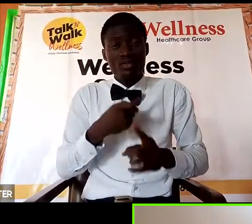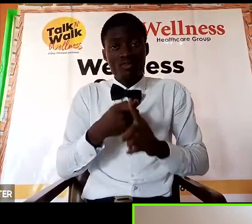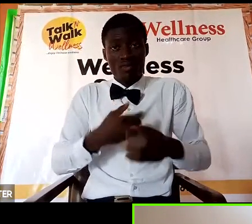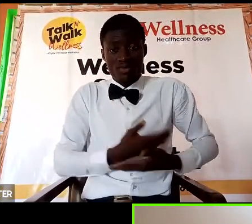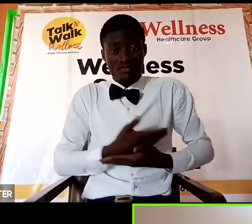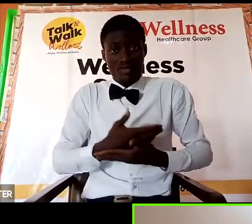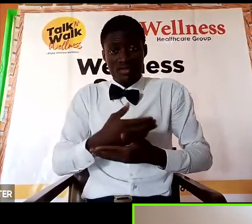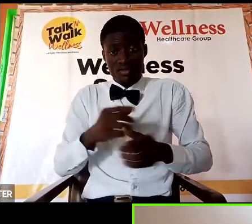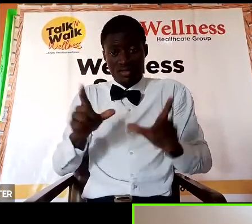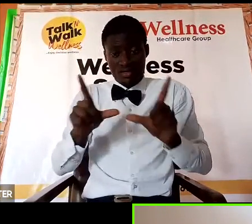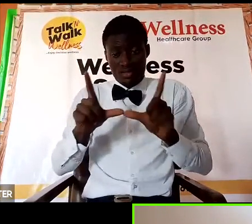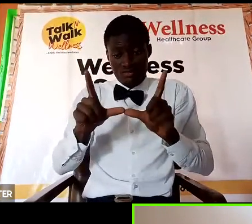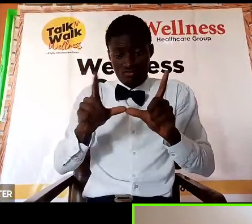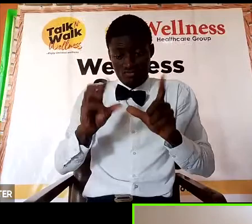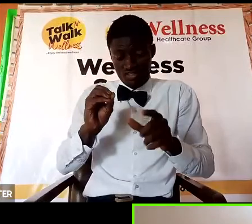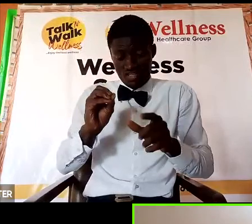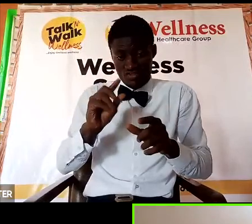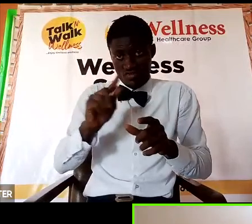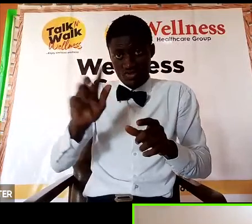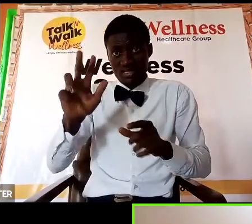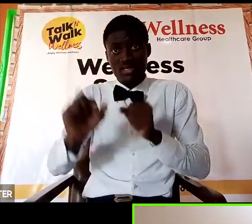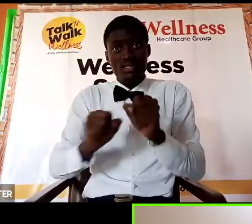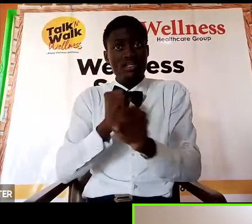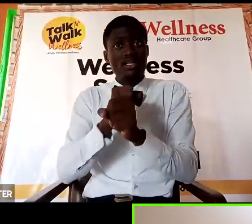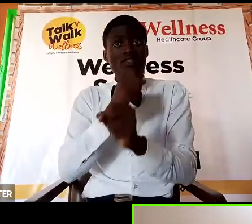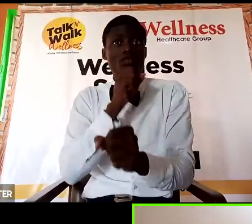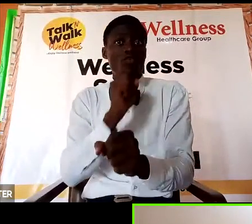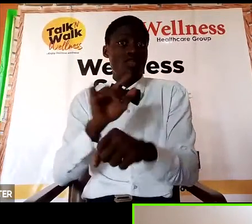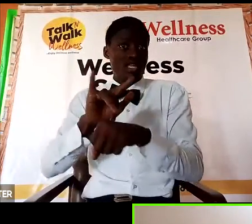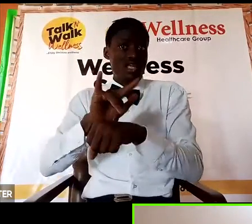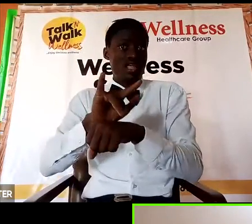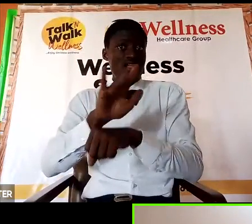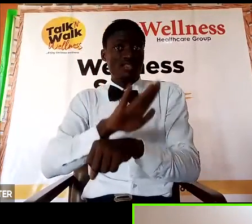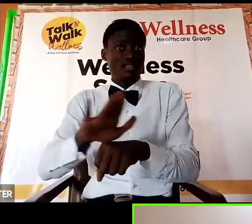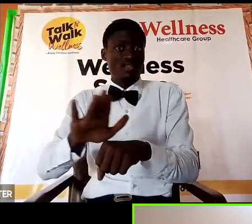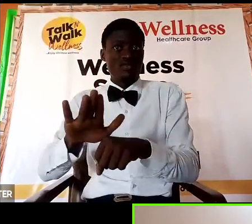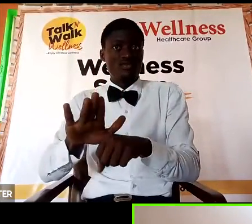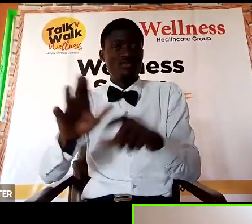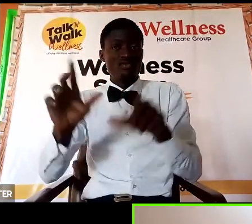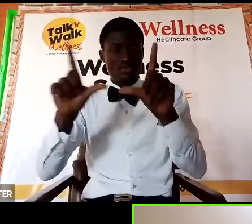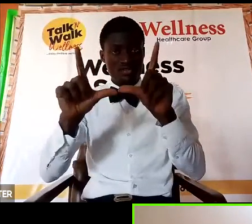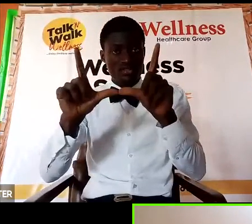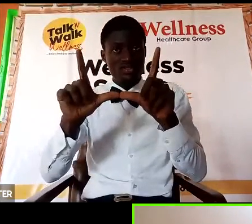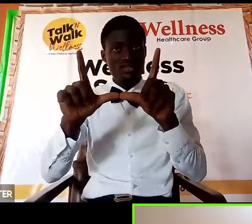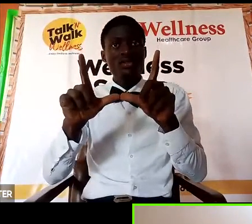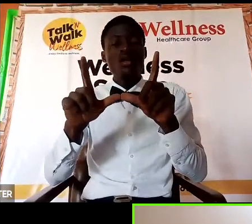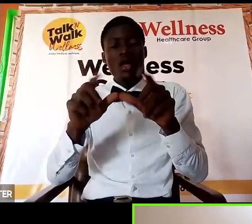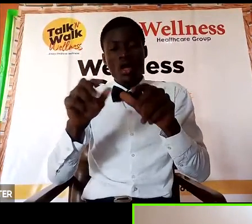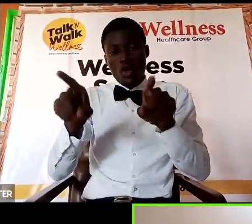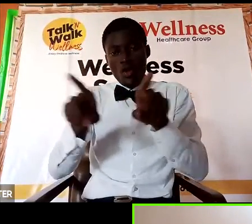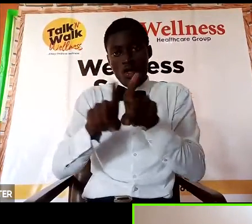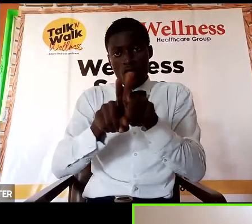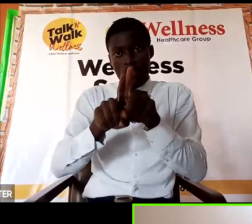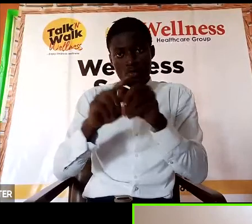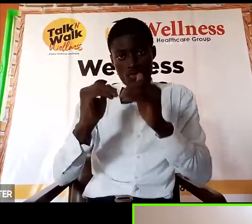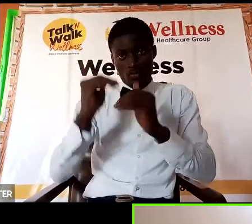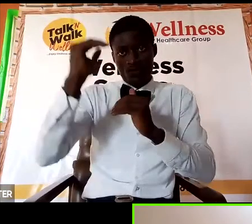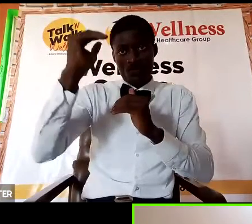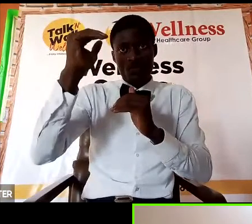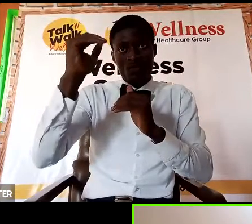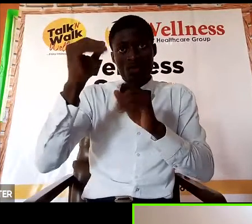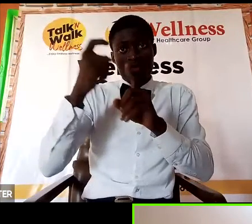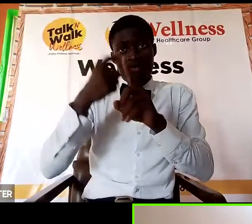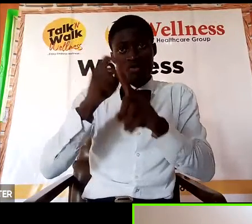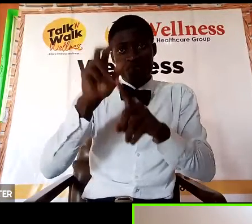years old. Then there is early childhood stage, which is between like 6 to 11, like 3 to 7. Then there